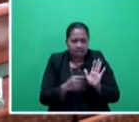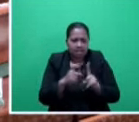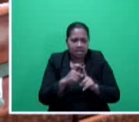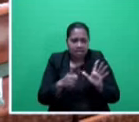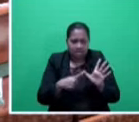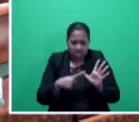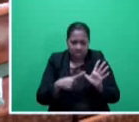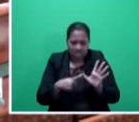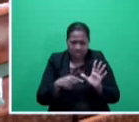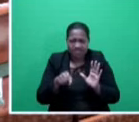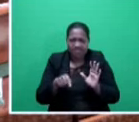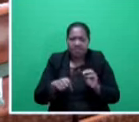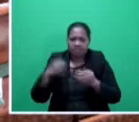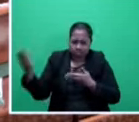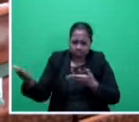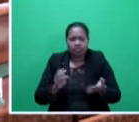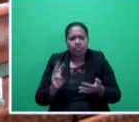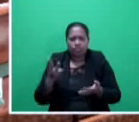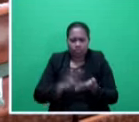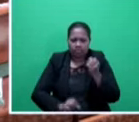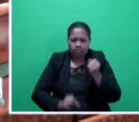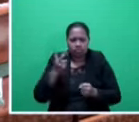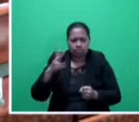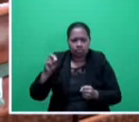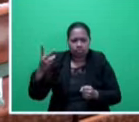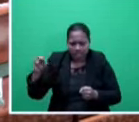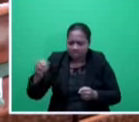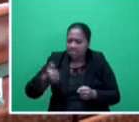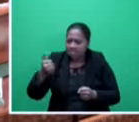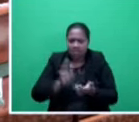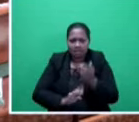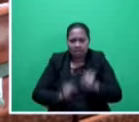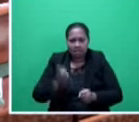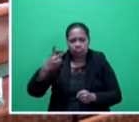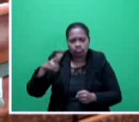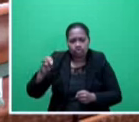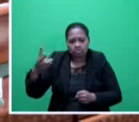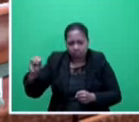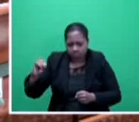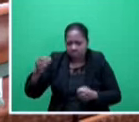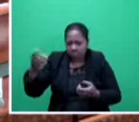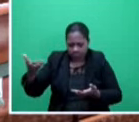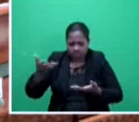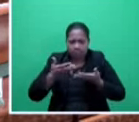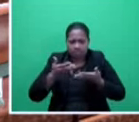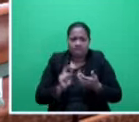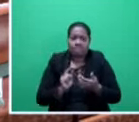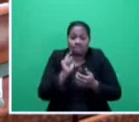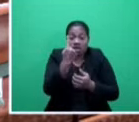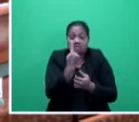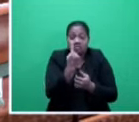2020 for tabling in Parliament on 16 March 2020. As with the first